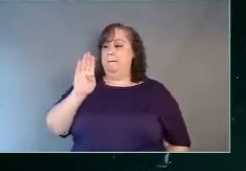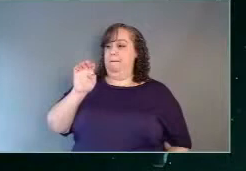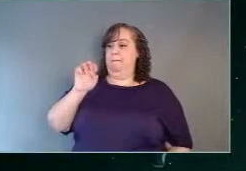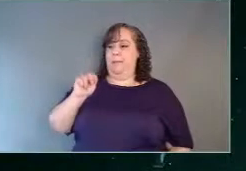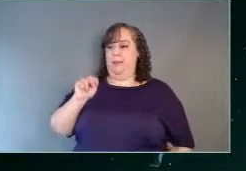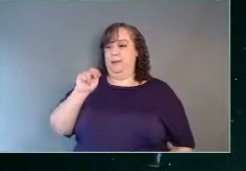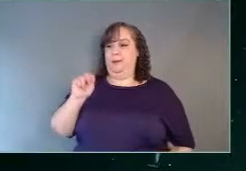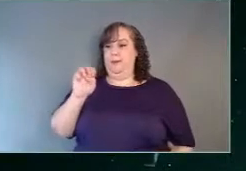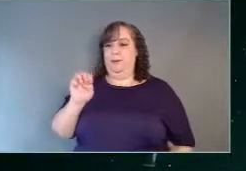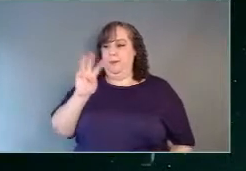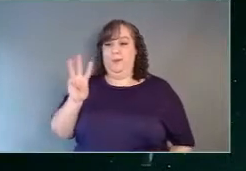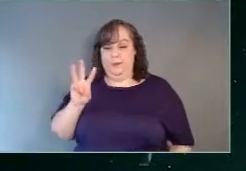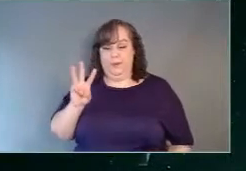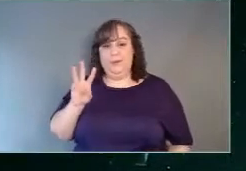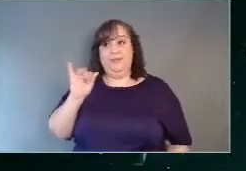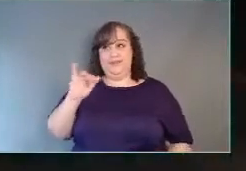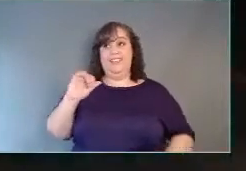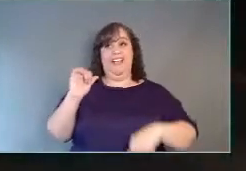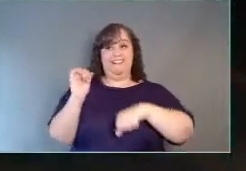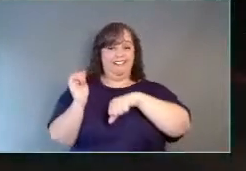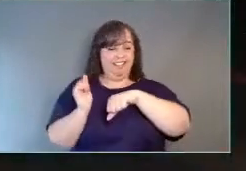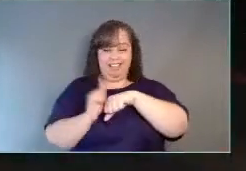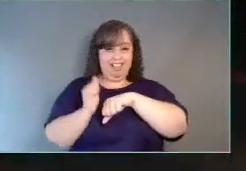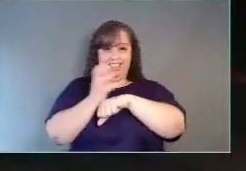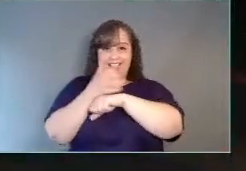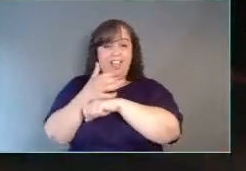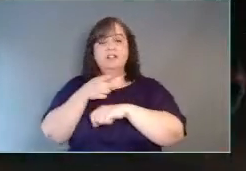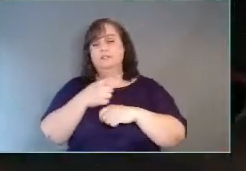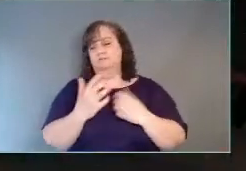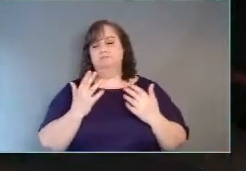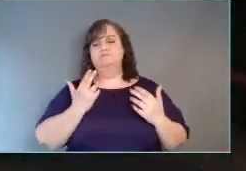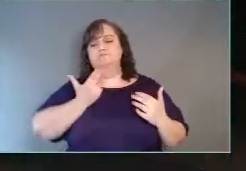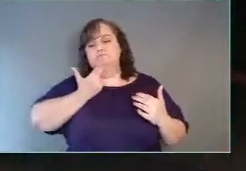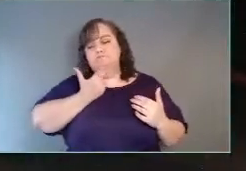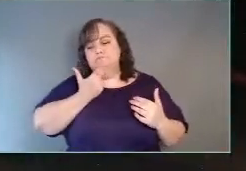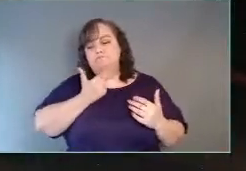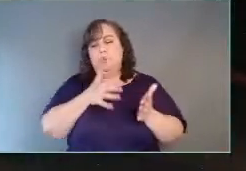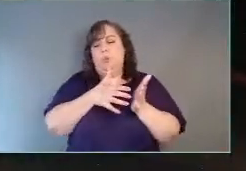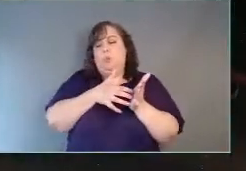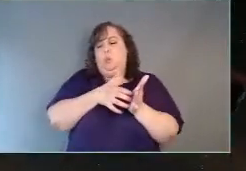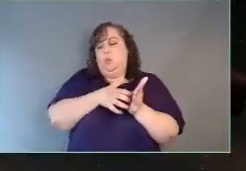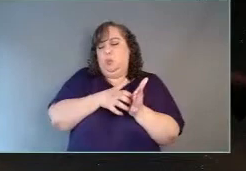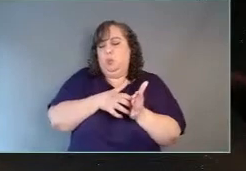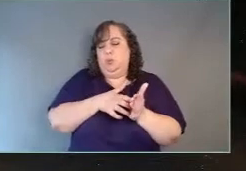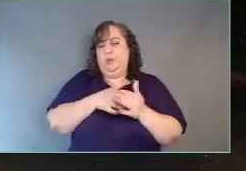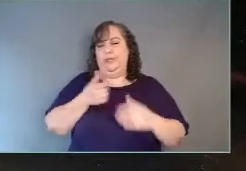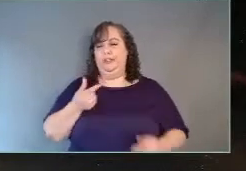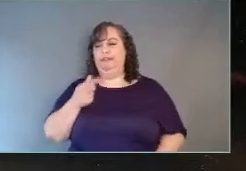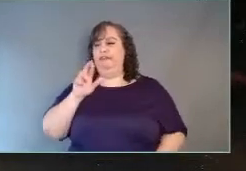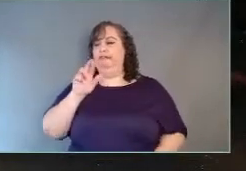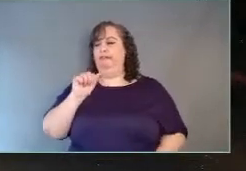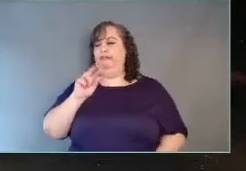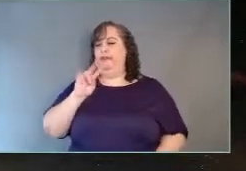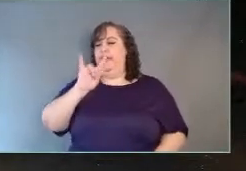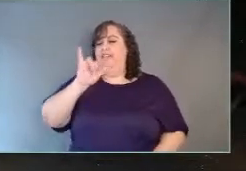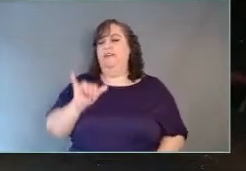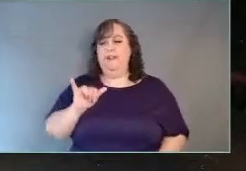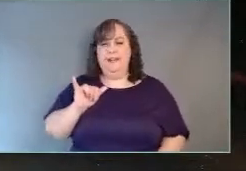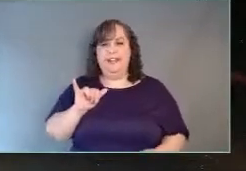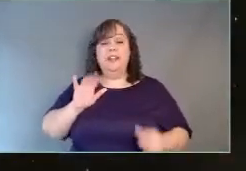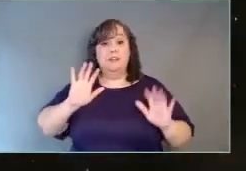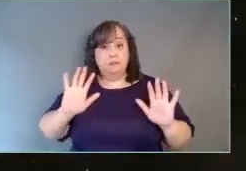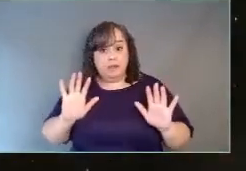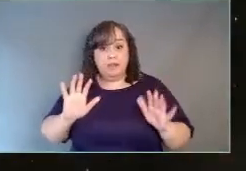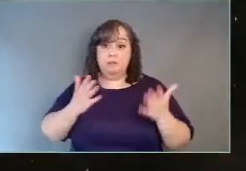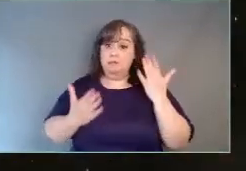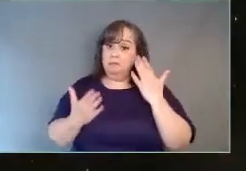so they have a very weak pull compared to the larger planets in our solar system, but even they might have really